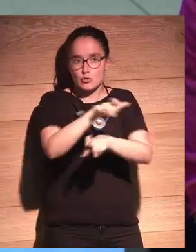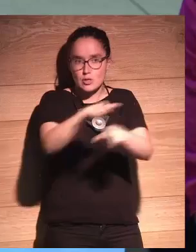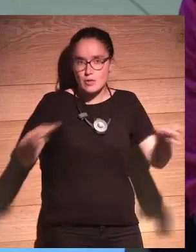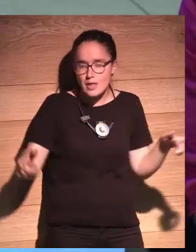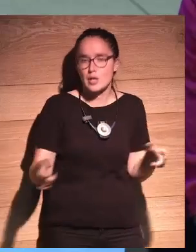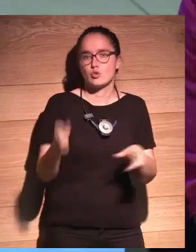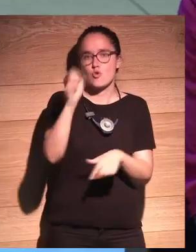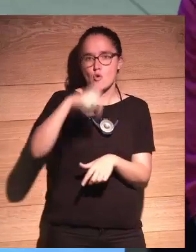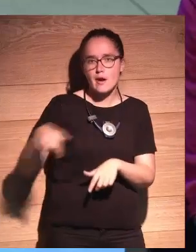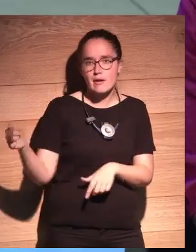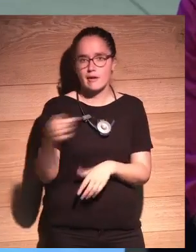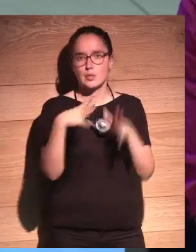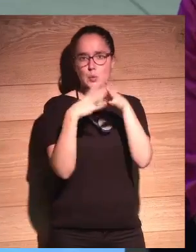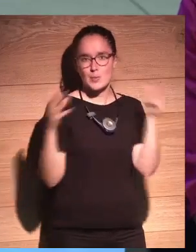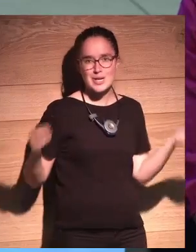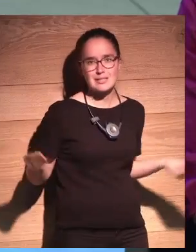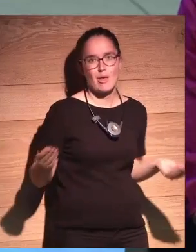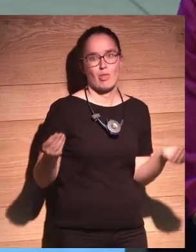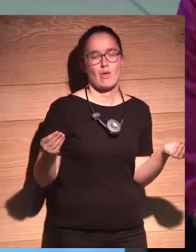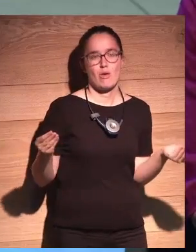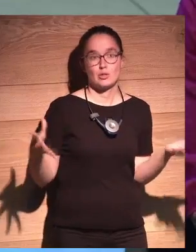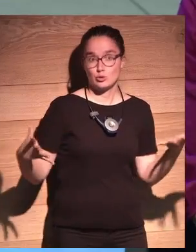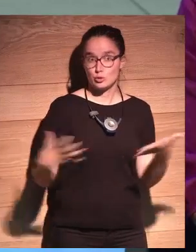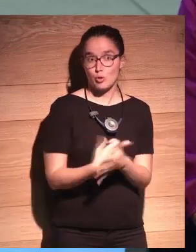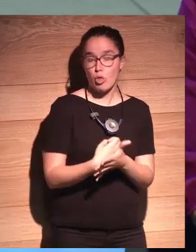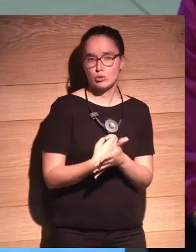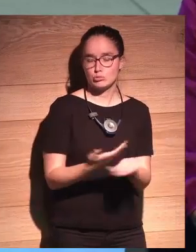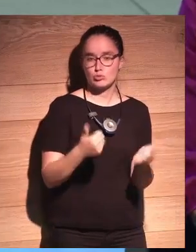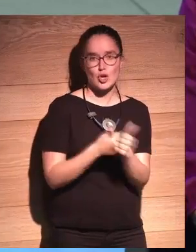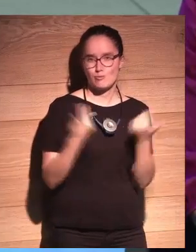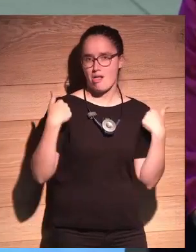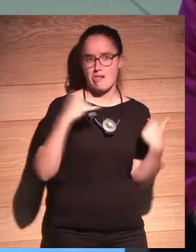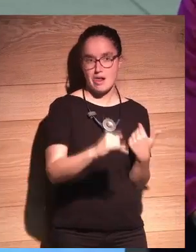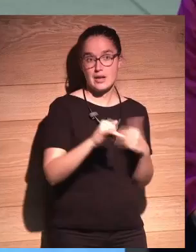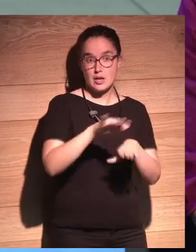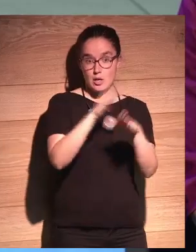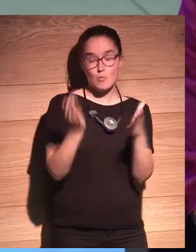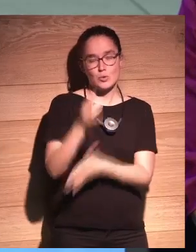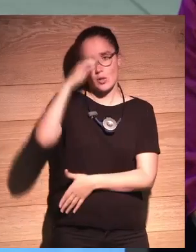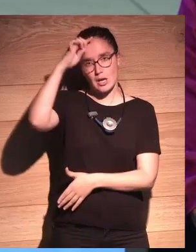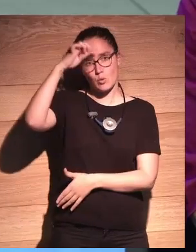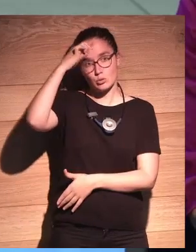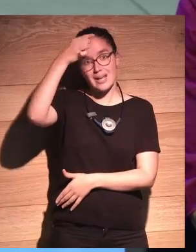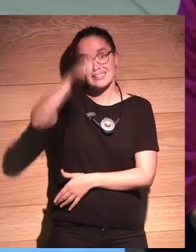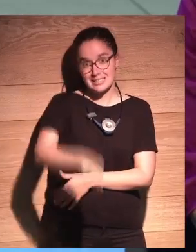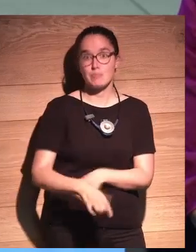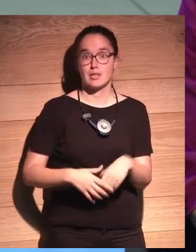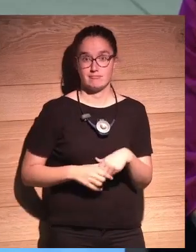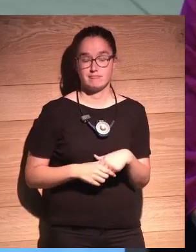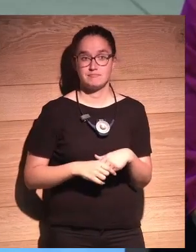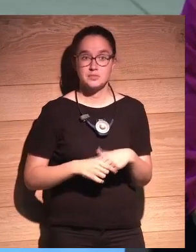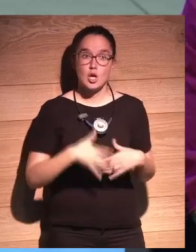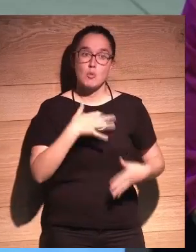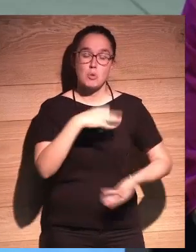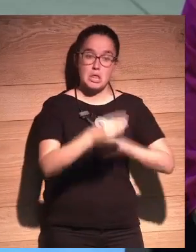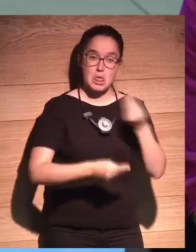has been created by governments, but individuals, universities, institutions are also responsible, and the